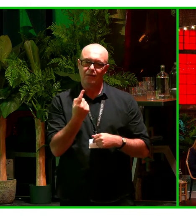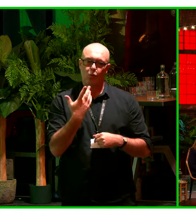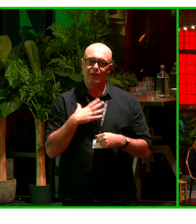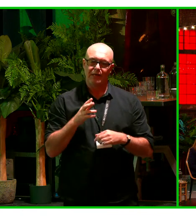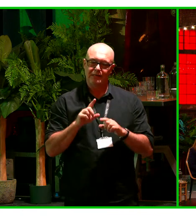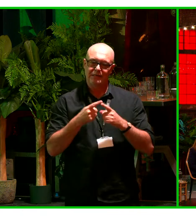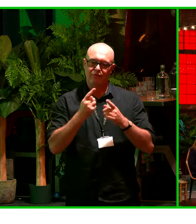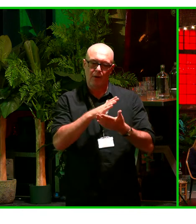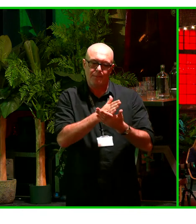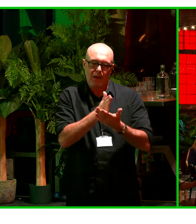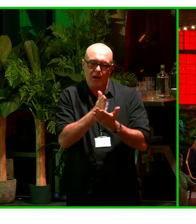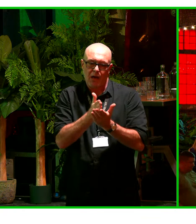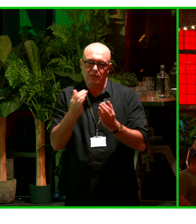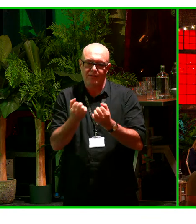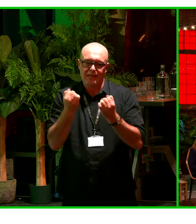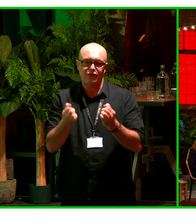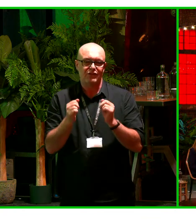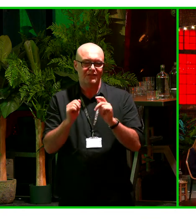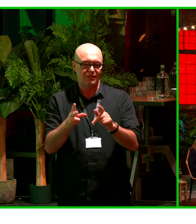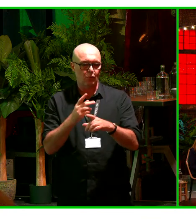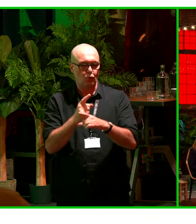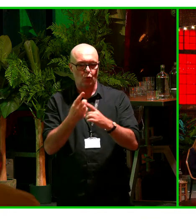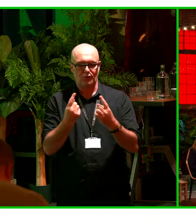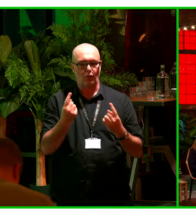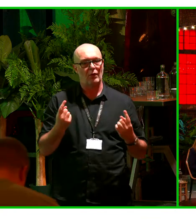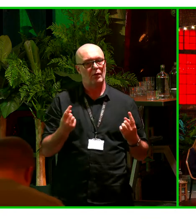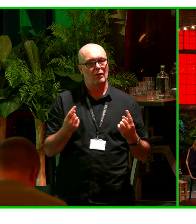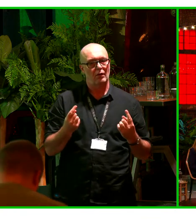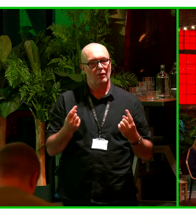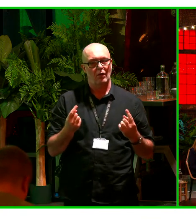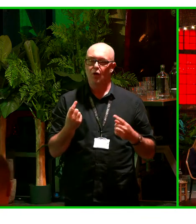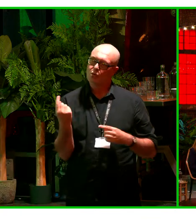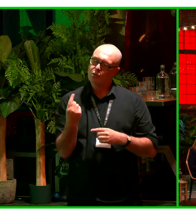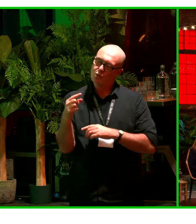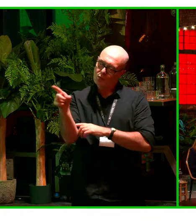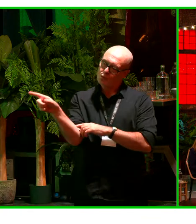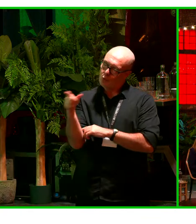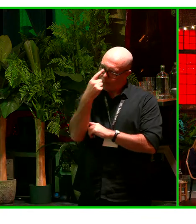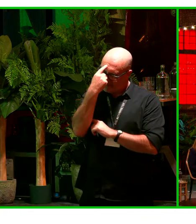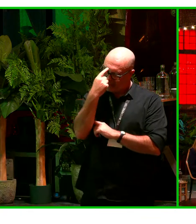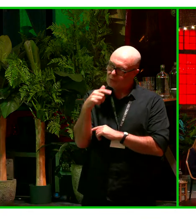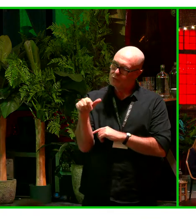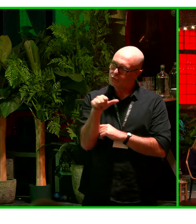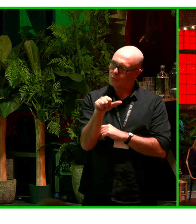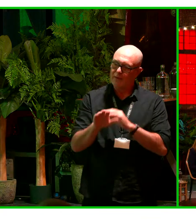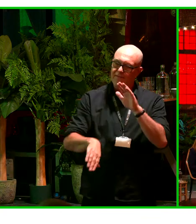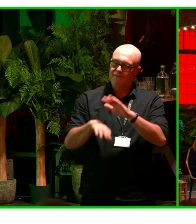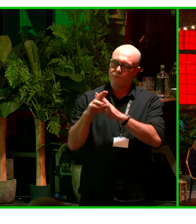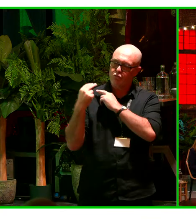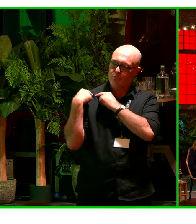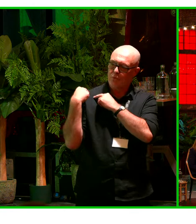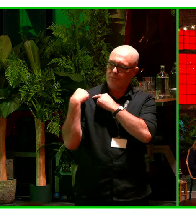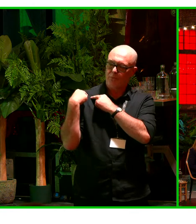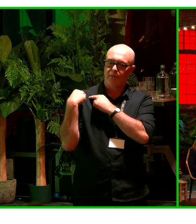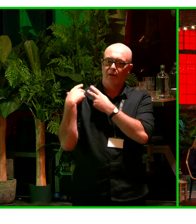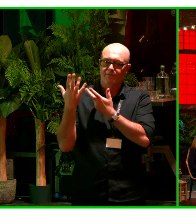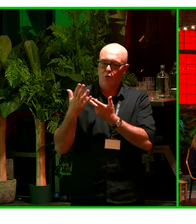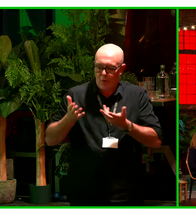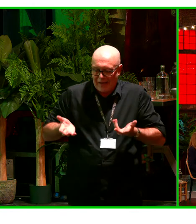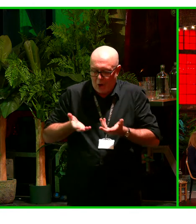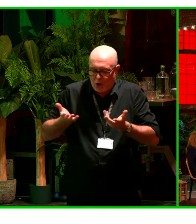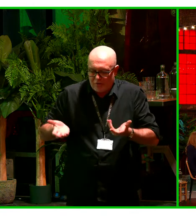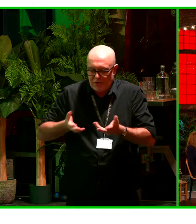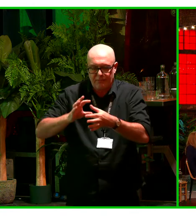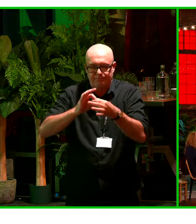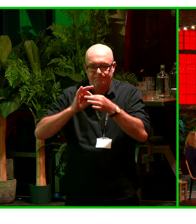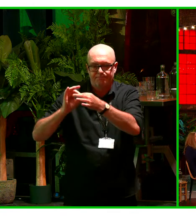the energy system to talk to one another. Who do you think should ultimately be responsible for making that work?